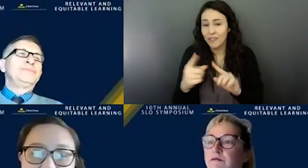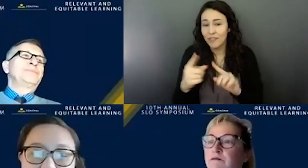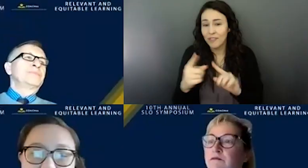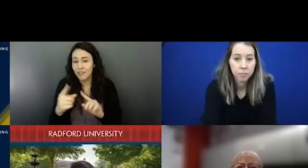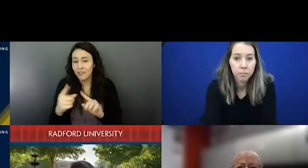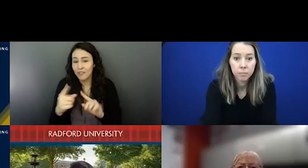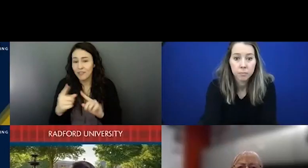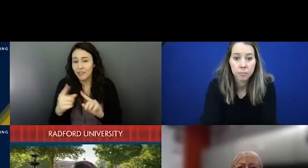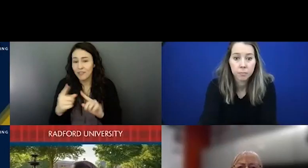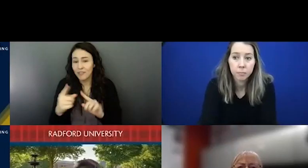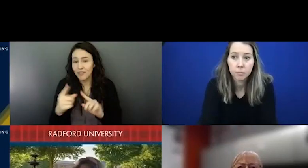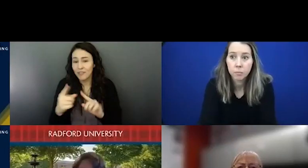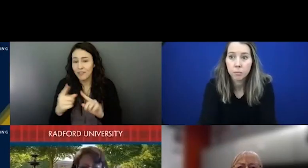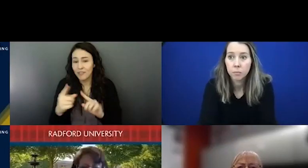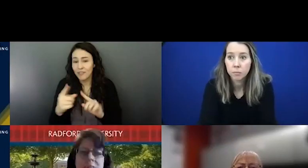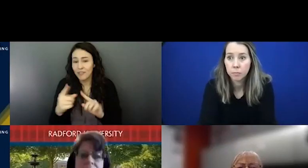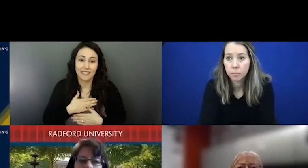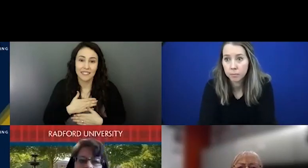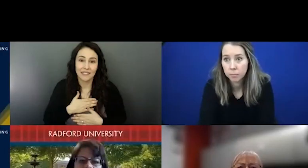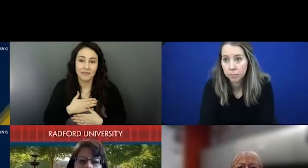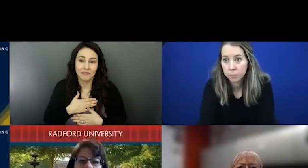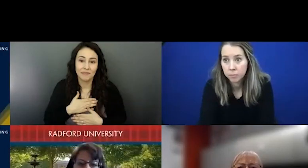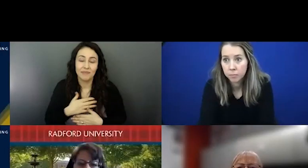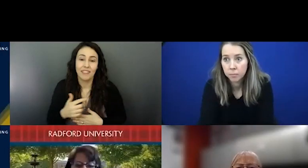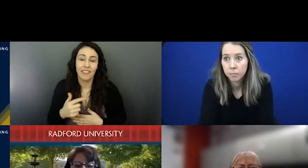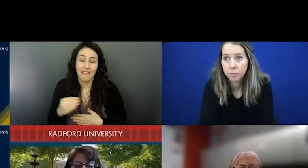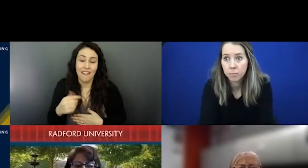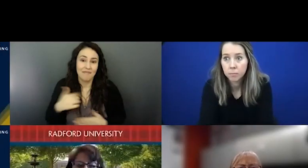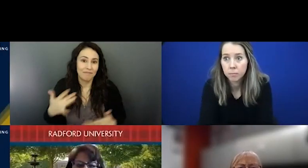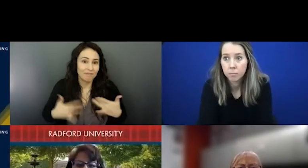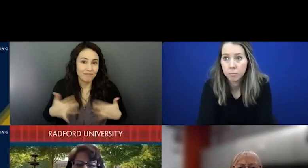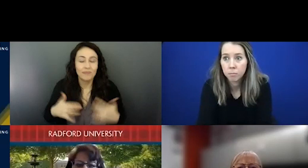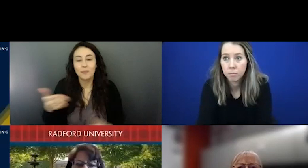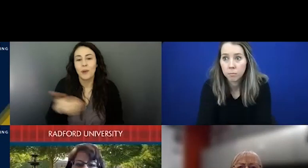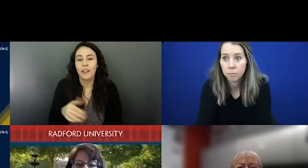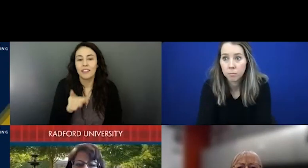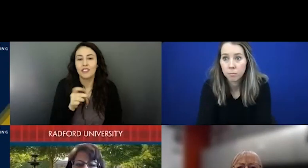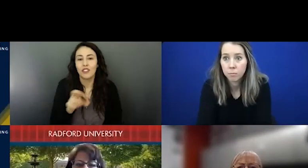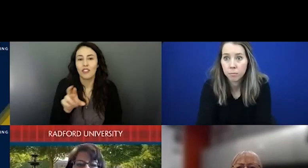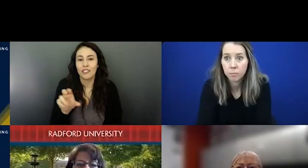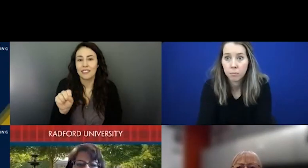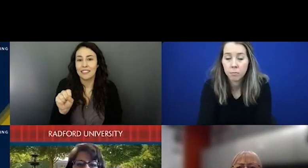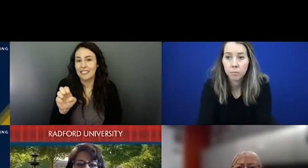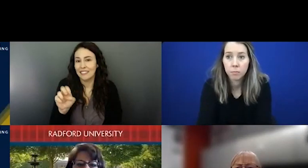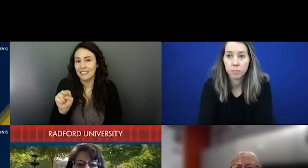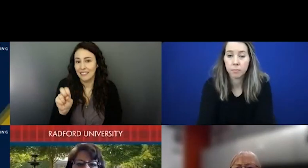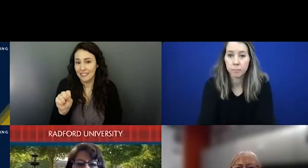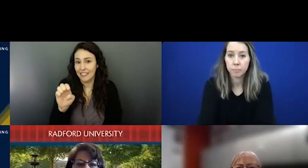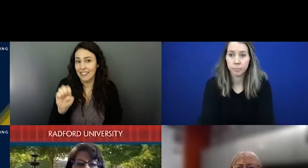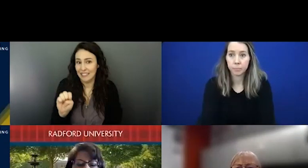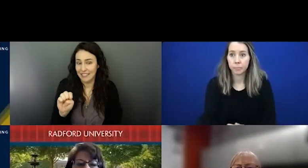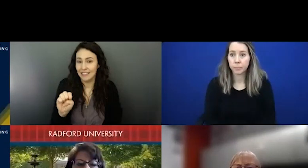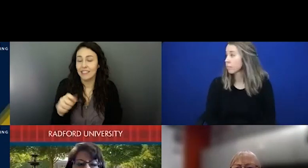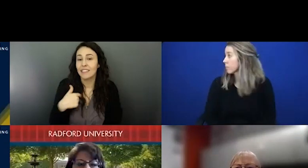this. I am incredibly excited to welcome Dr. Senese. I mentioned to him that I